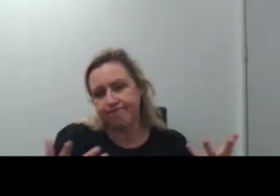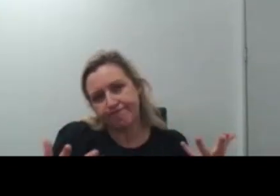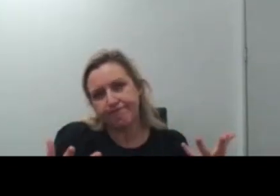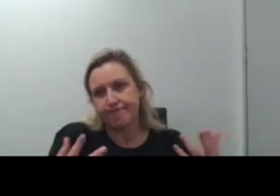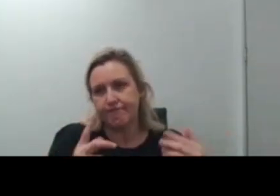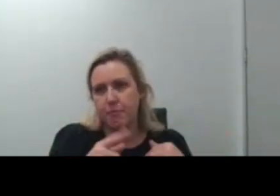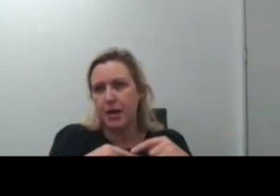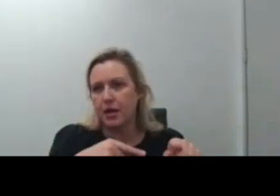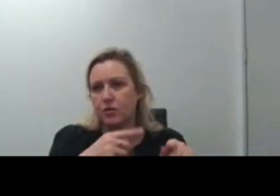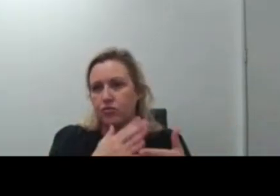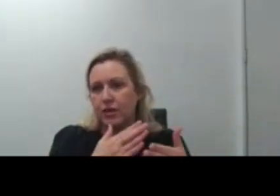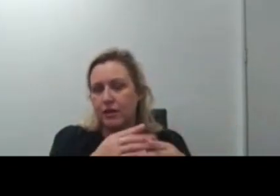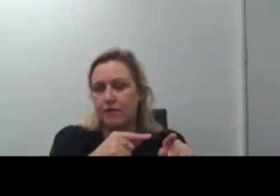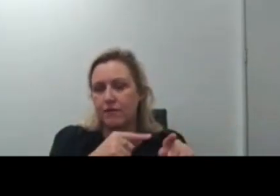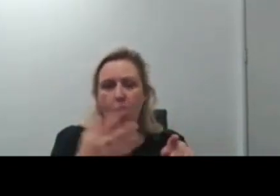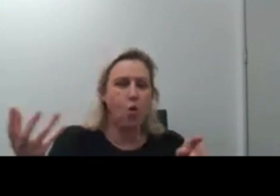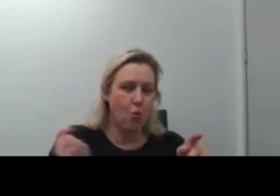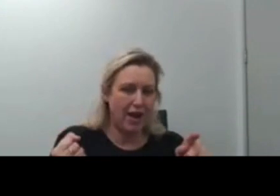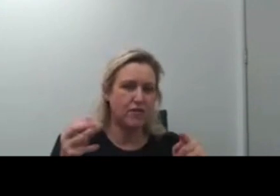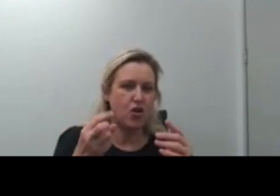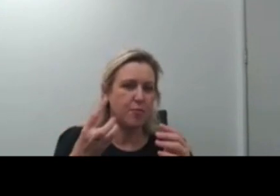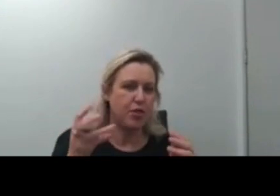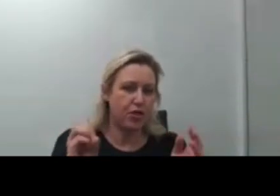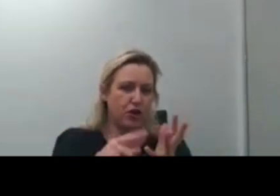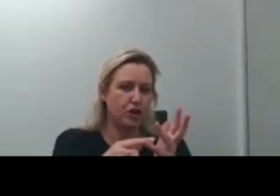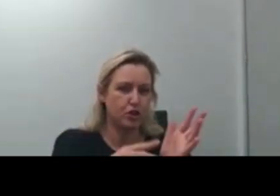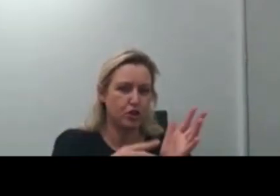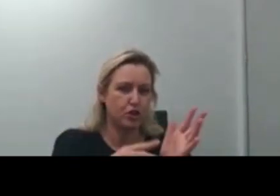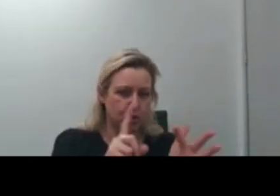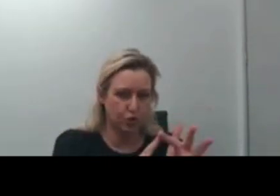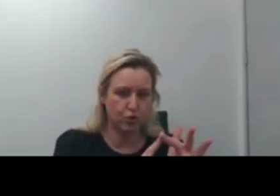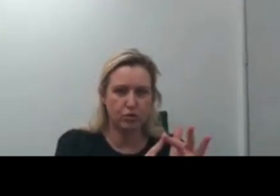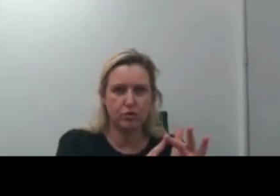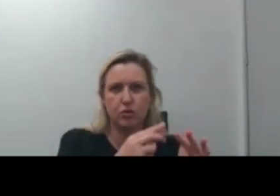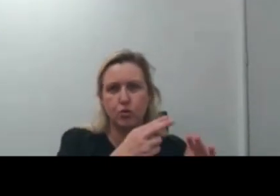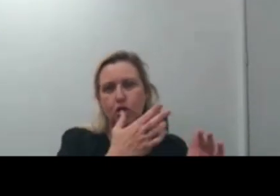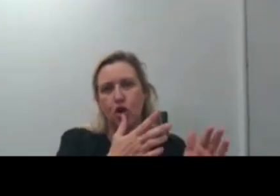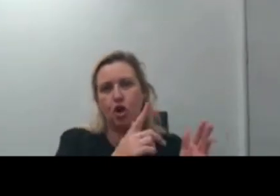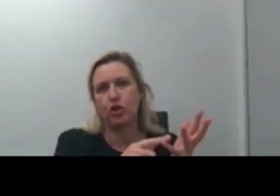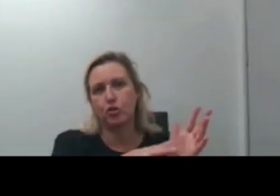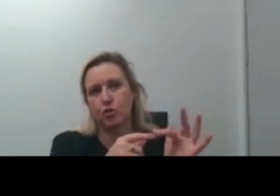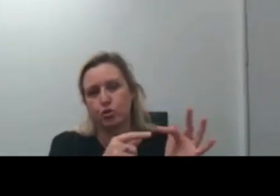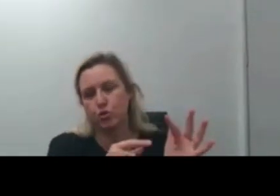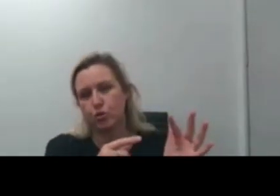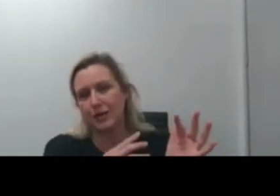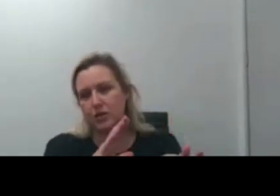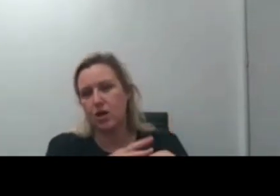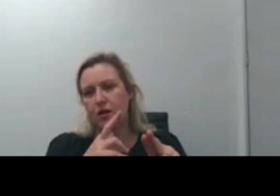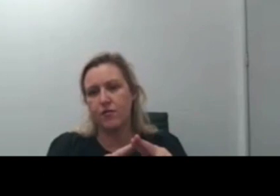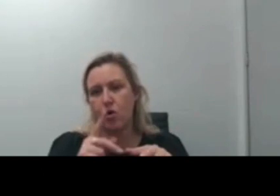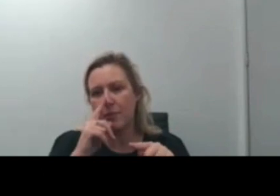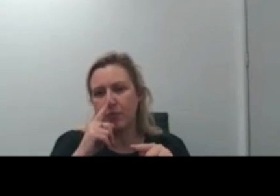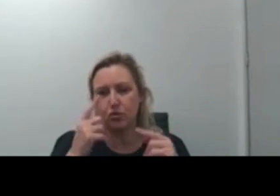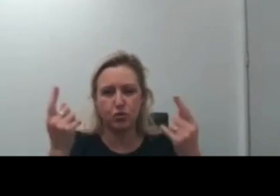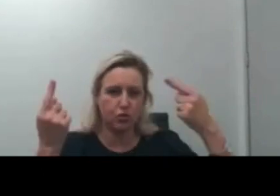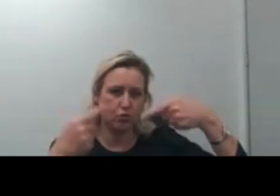on wages as at 30 June or 29 June, there's a bit of time for providers to calculate those